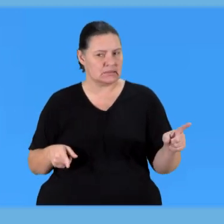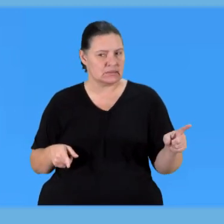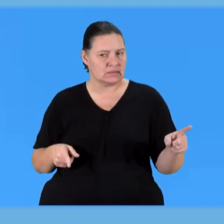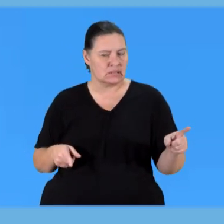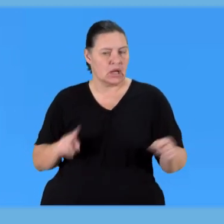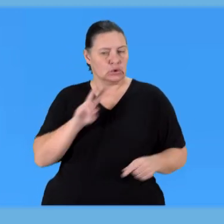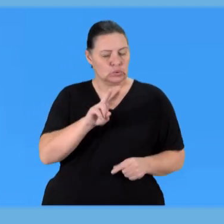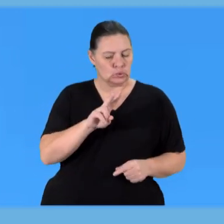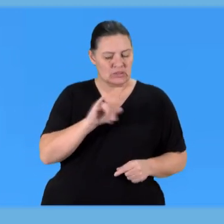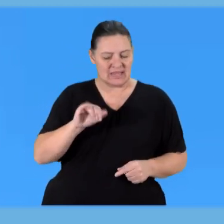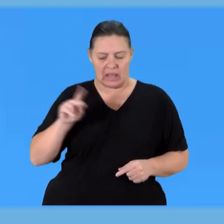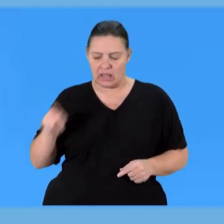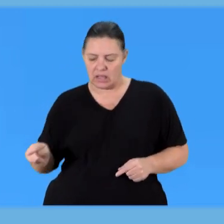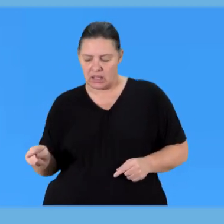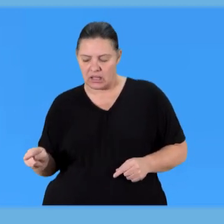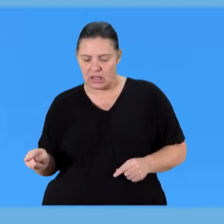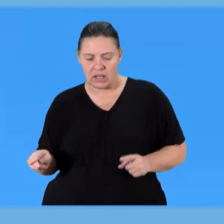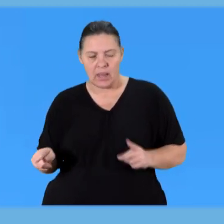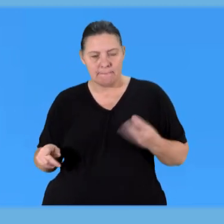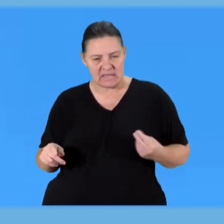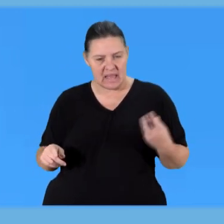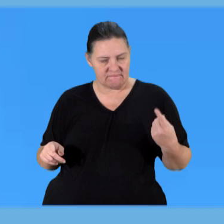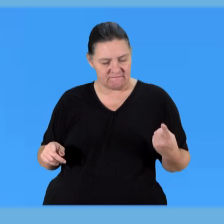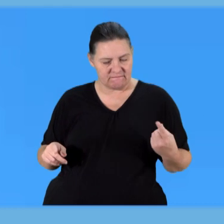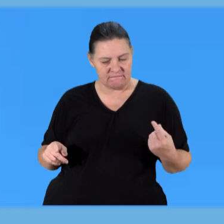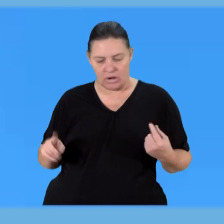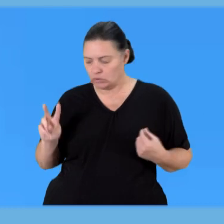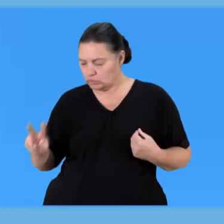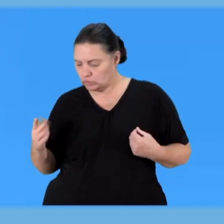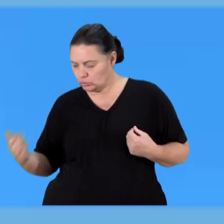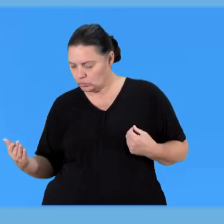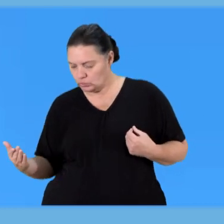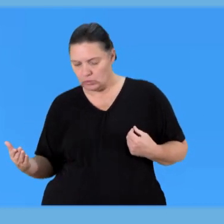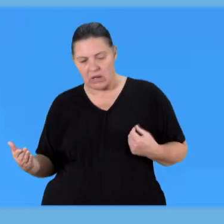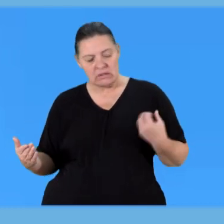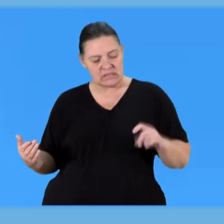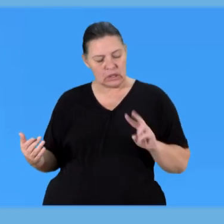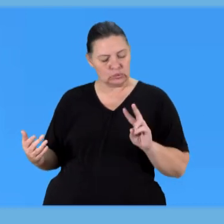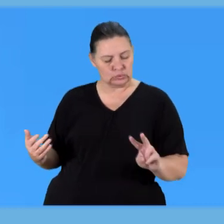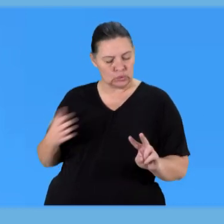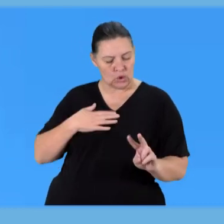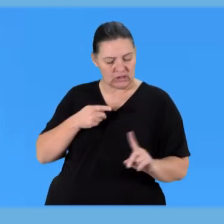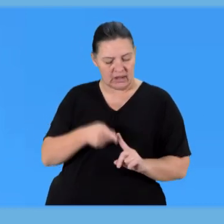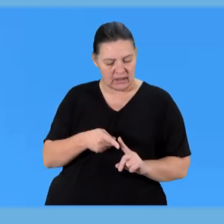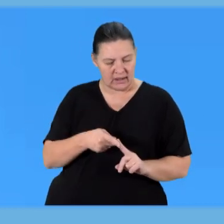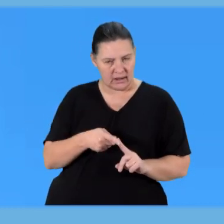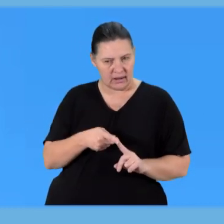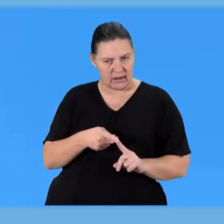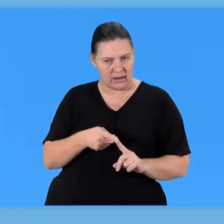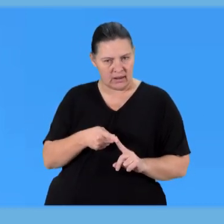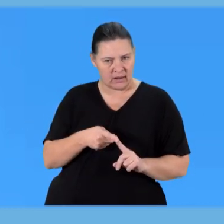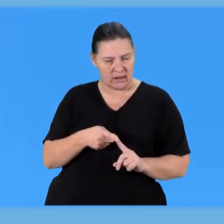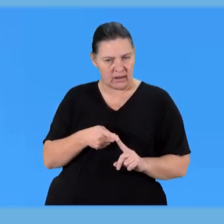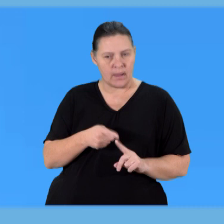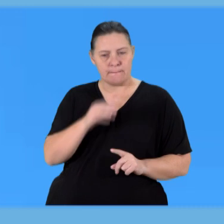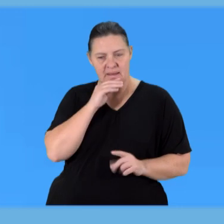if you have two zinc atoms on the right-hand side, two oxygen atoms on the right-hand side, we still have two oxygen atoms on the